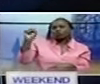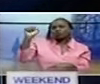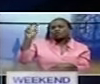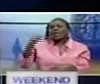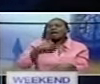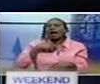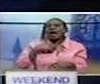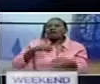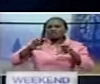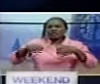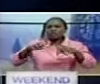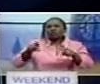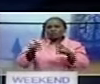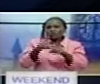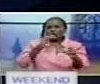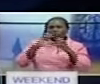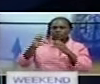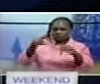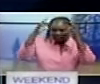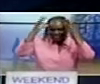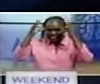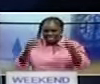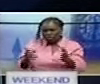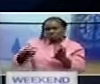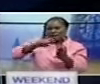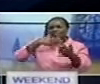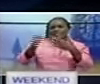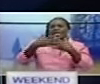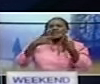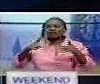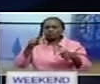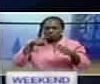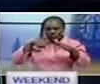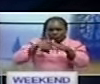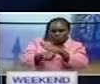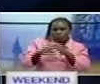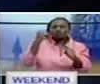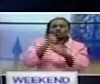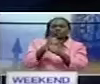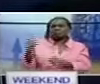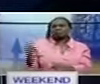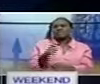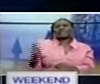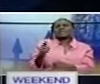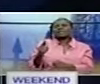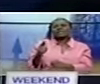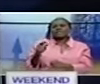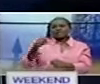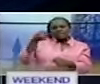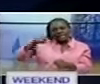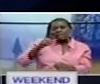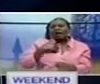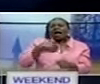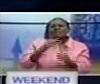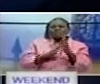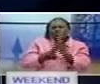diploma in journalism and communications, decided to add sign language to penetrate into the media industry. Susan has a passion